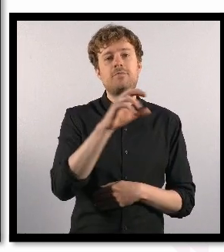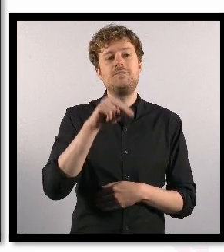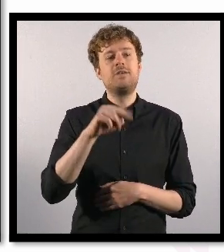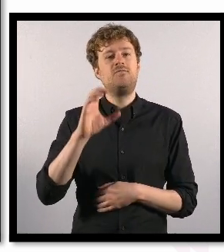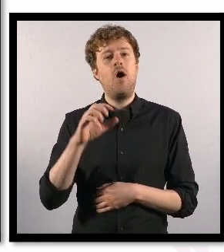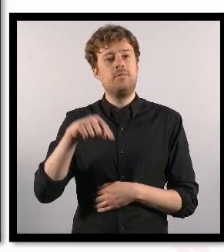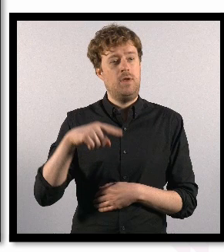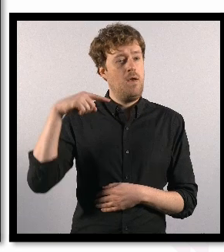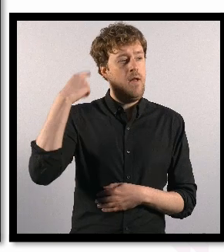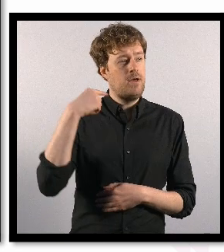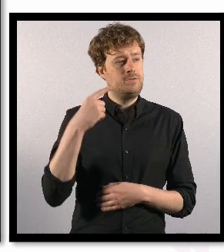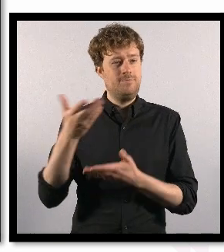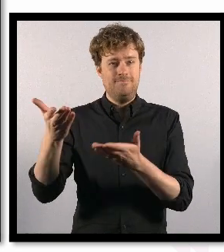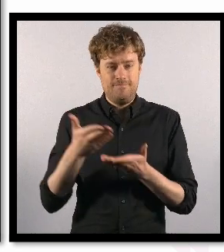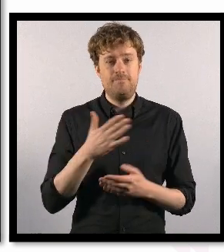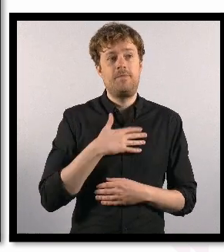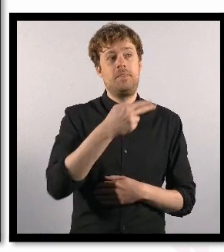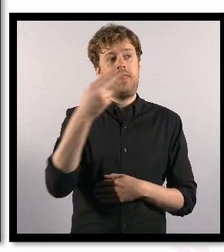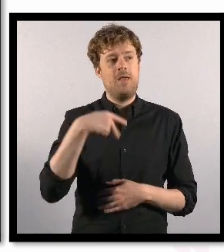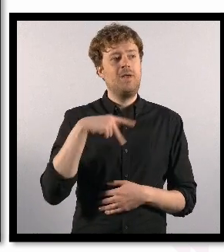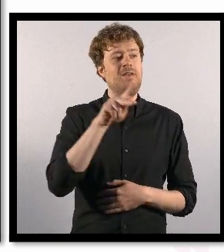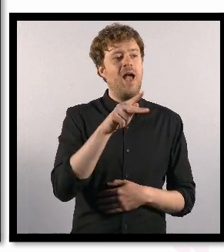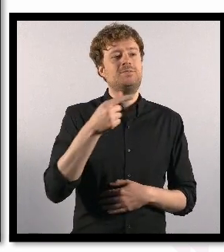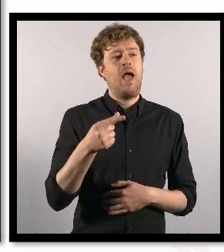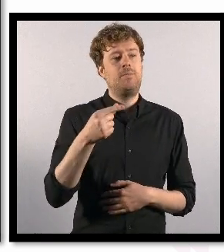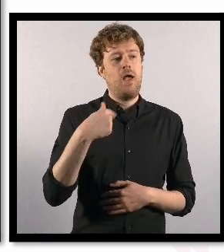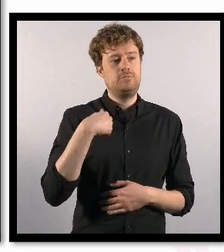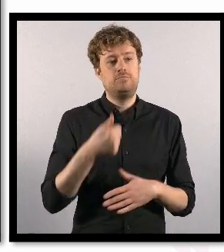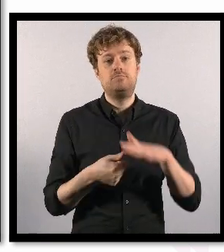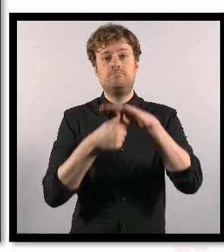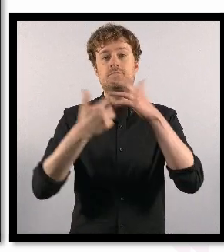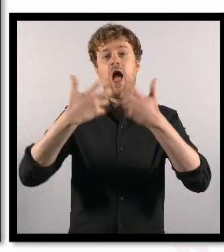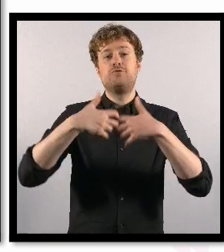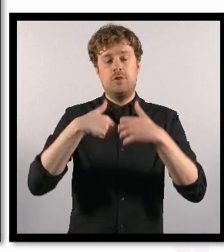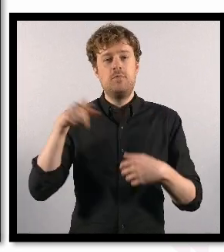I'm also part of the TOC, or Technical Oversight Committee, within CNCF.